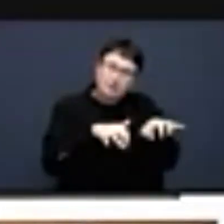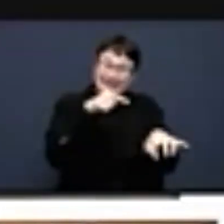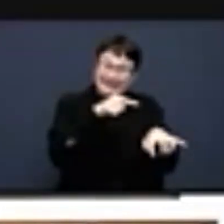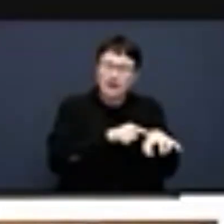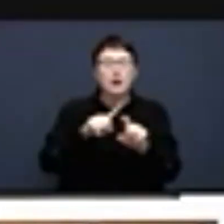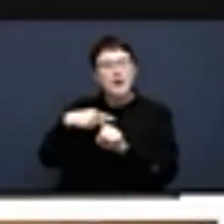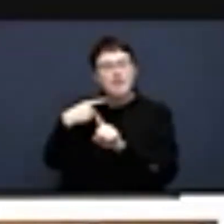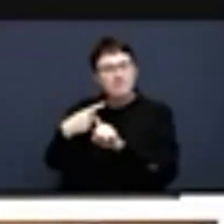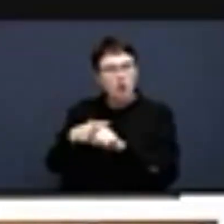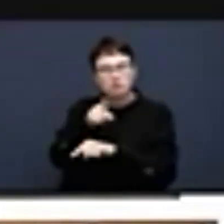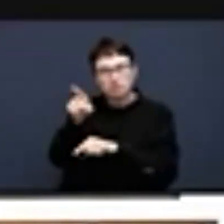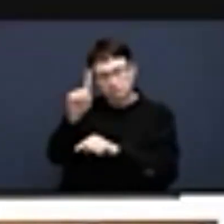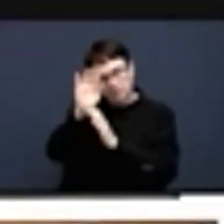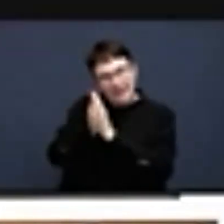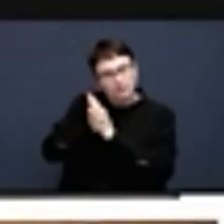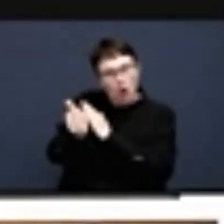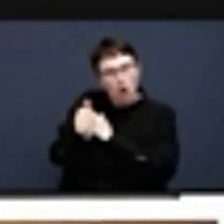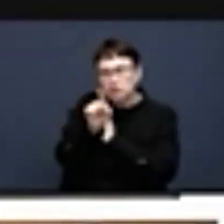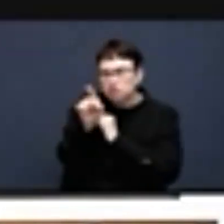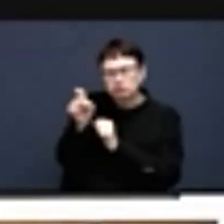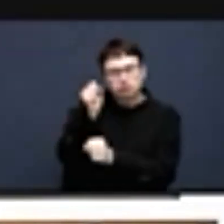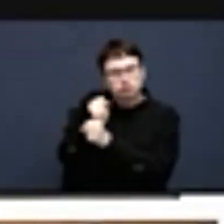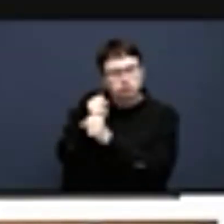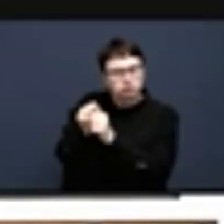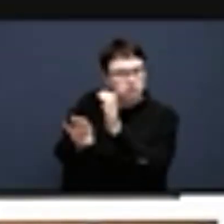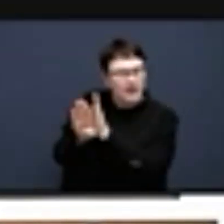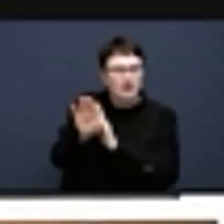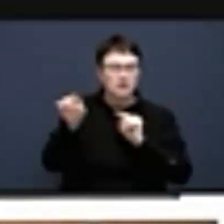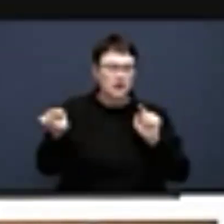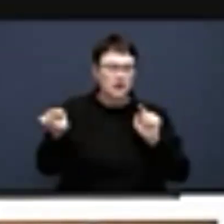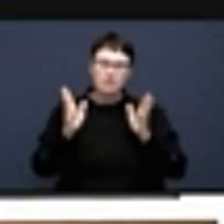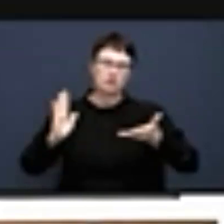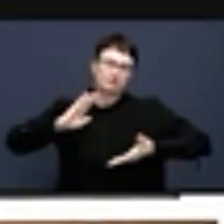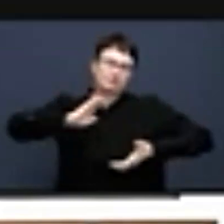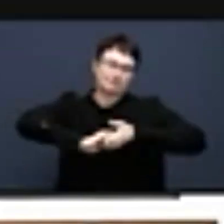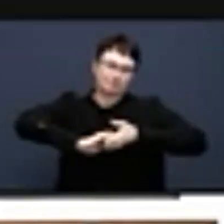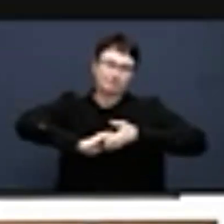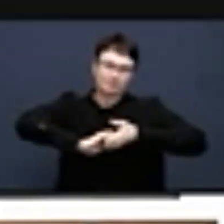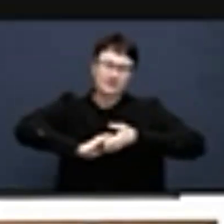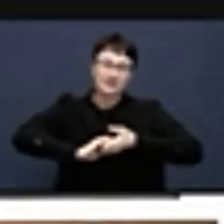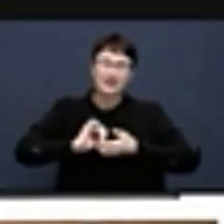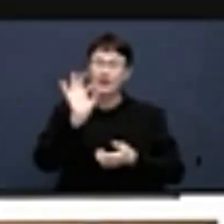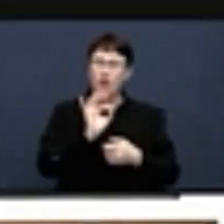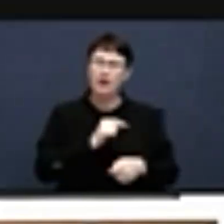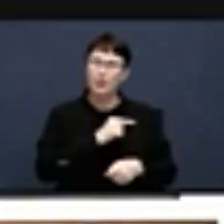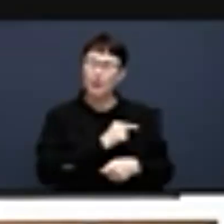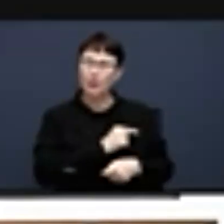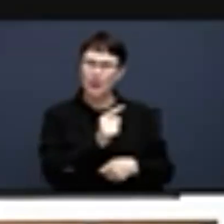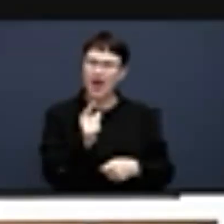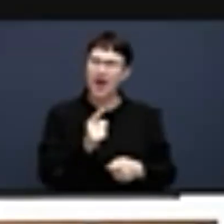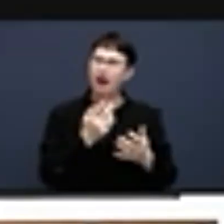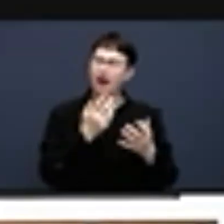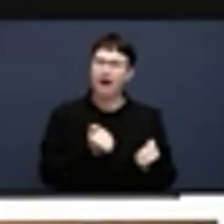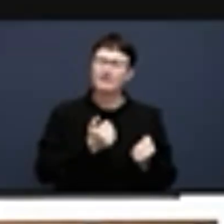IAAP EU is collaborating is really fruitful in many ways, because I mean, the end user needs and end user preferences for people